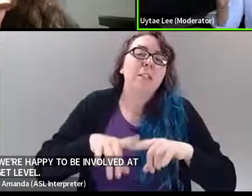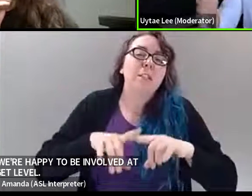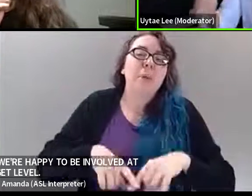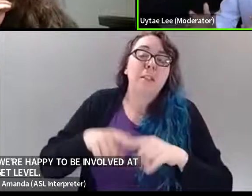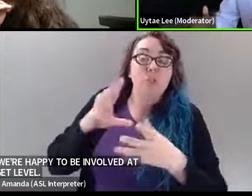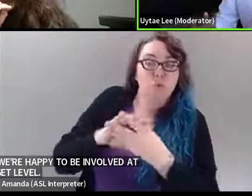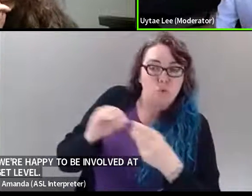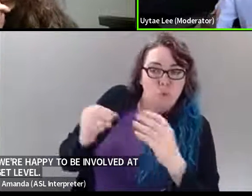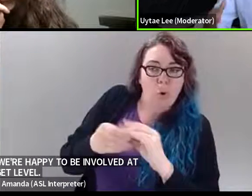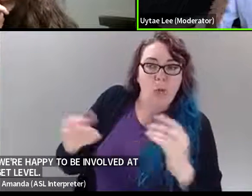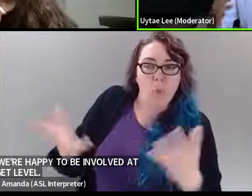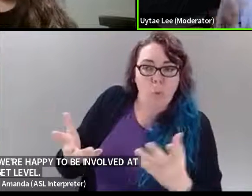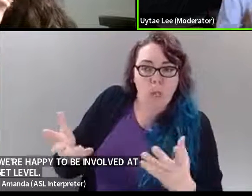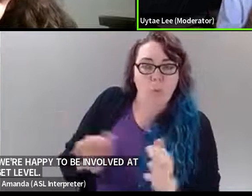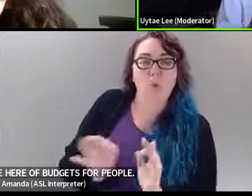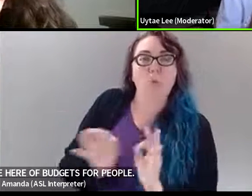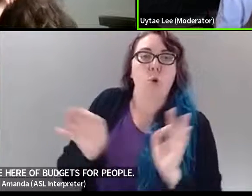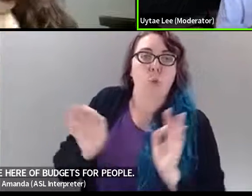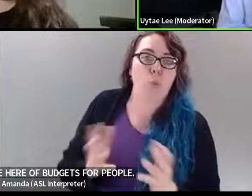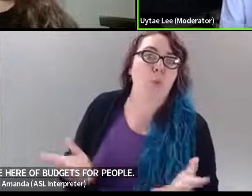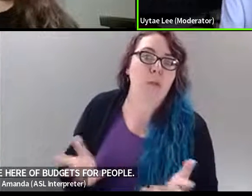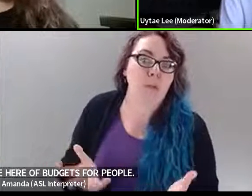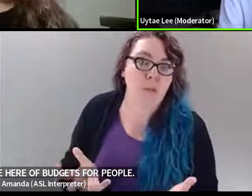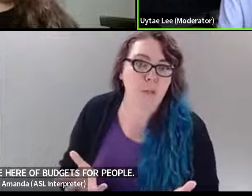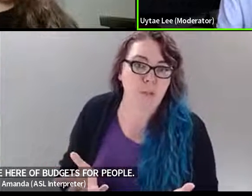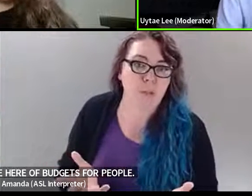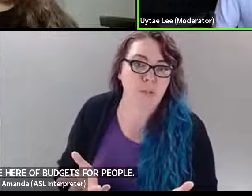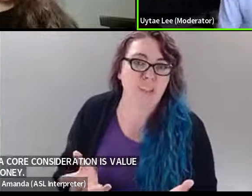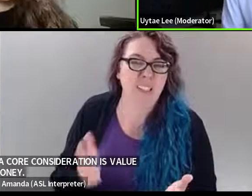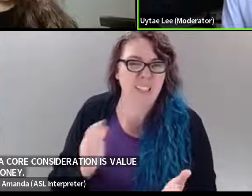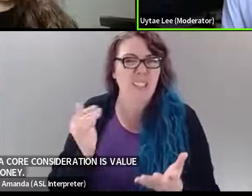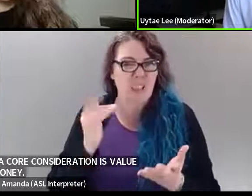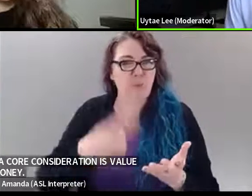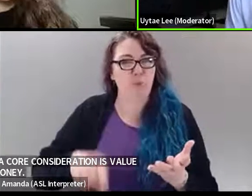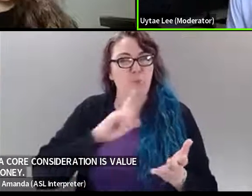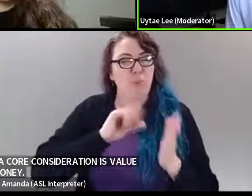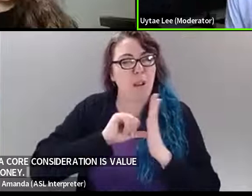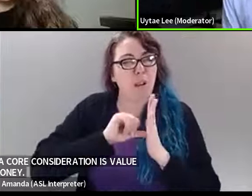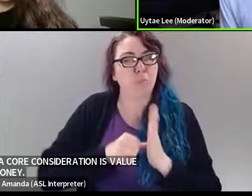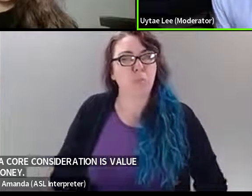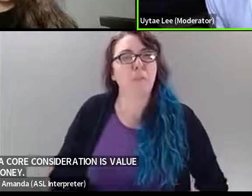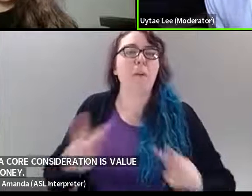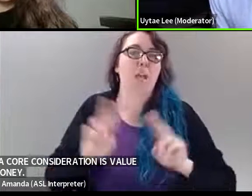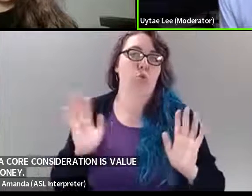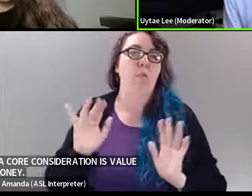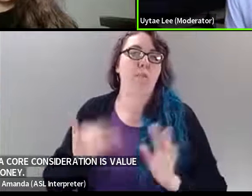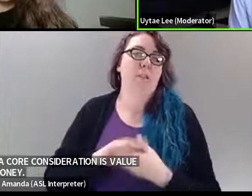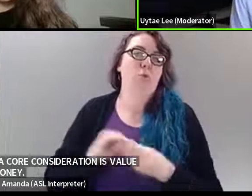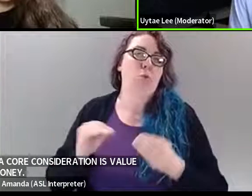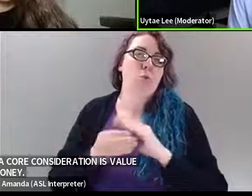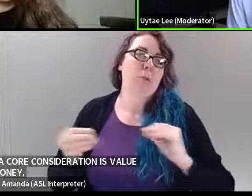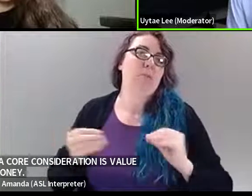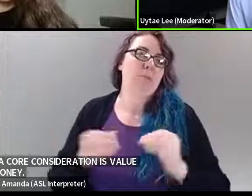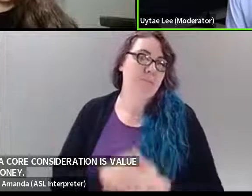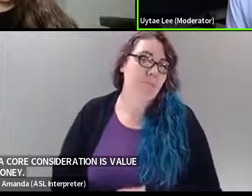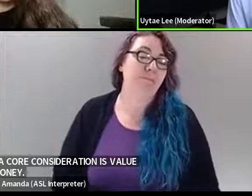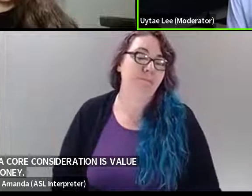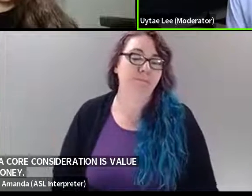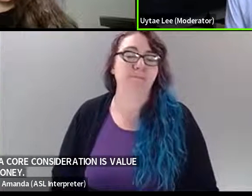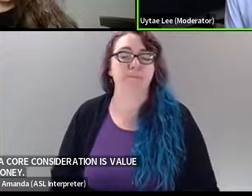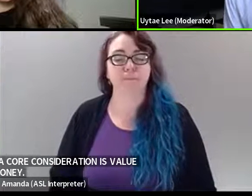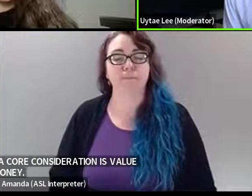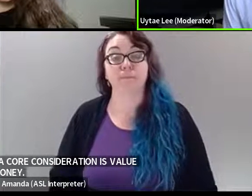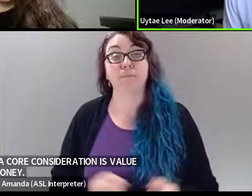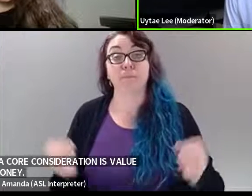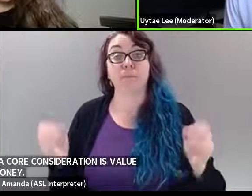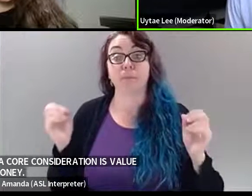story you're trying to tell, how can you tell it with the most effective budget possible to some extent? That's really cool. Okay,